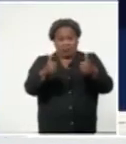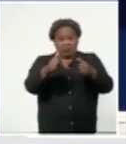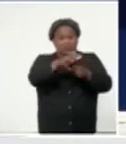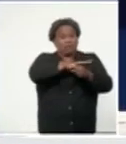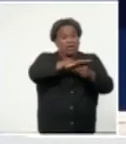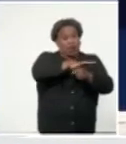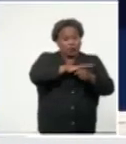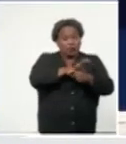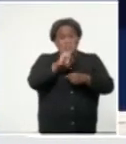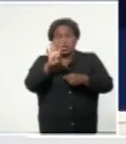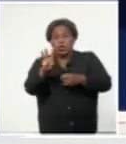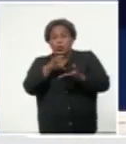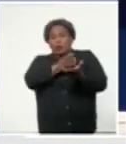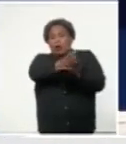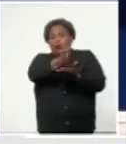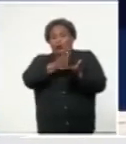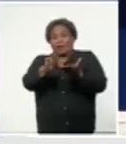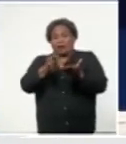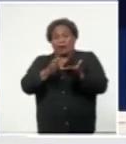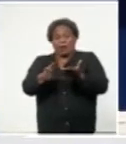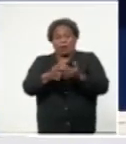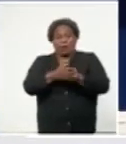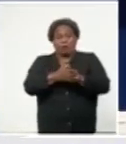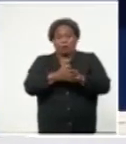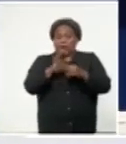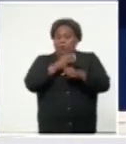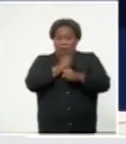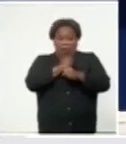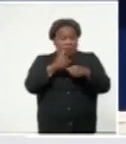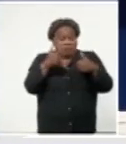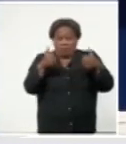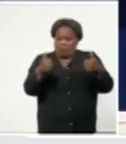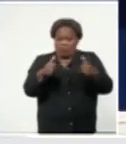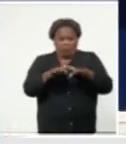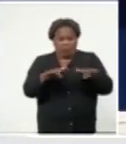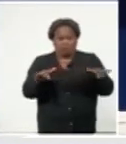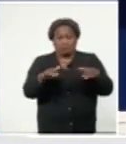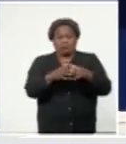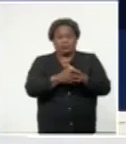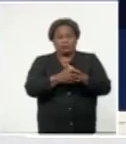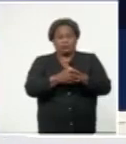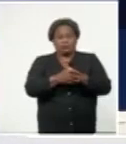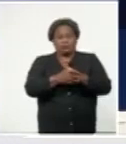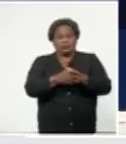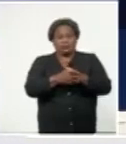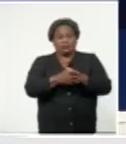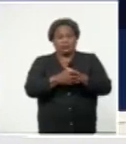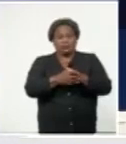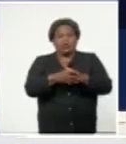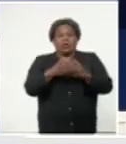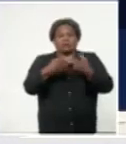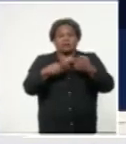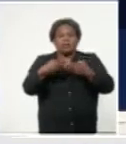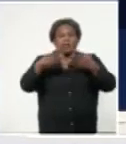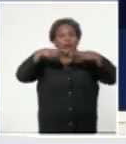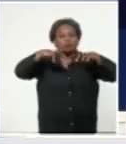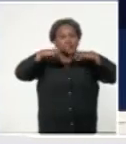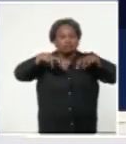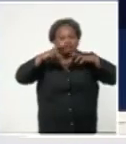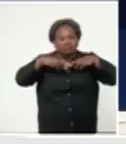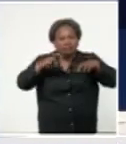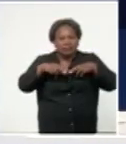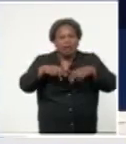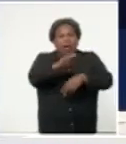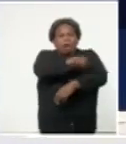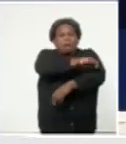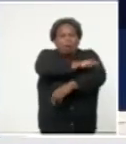a large part of their respective populations. Of all the population